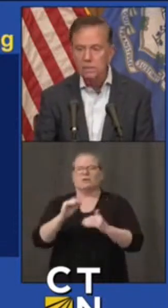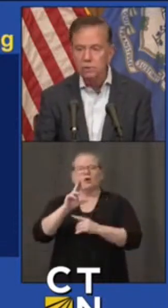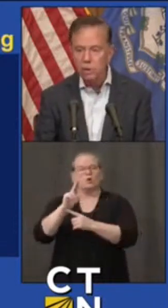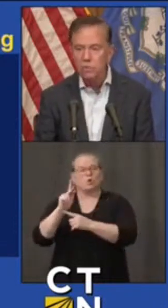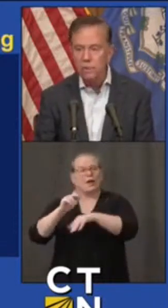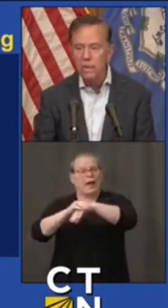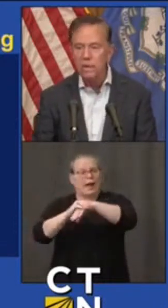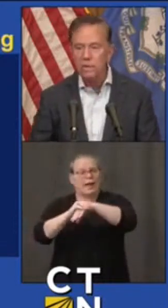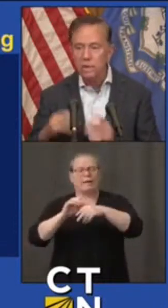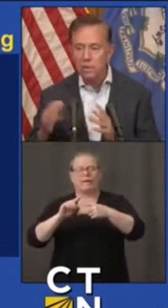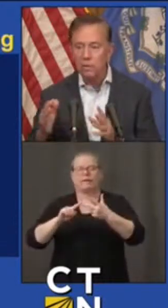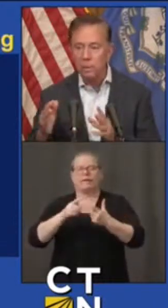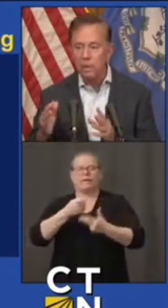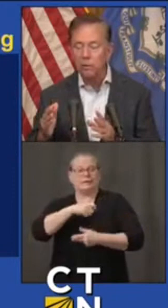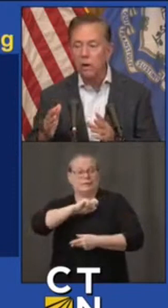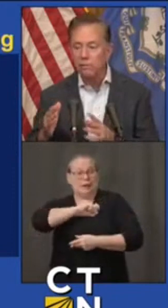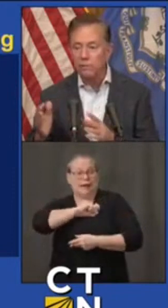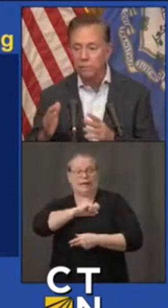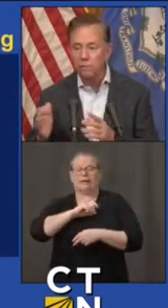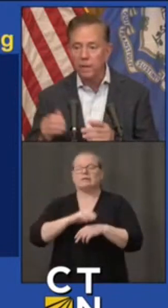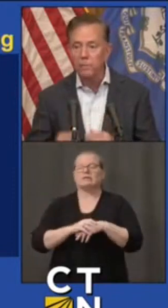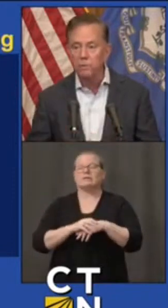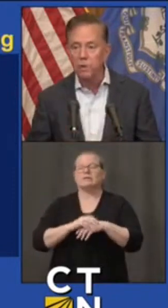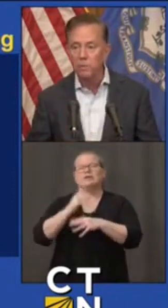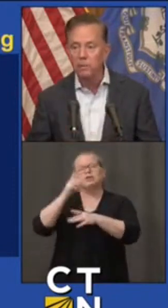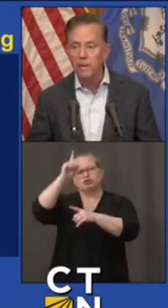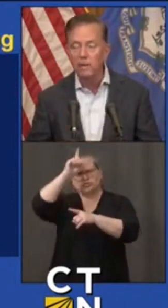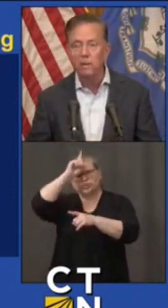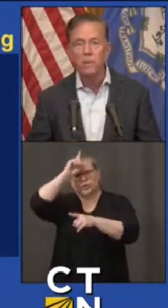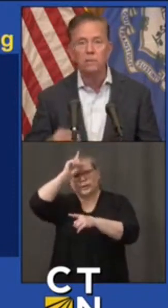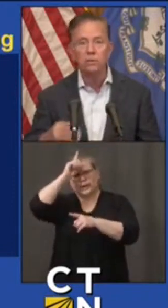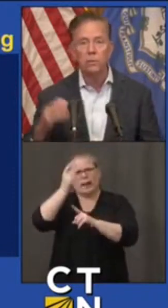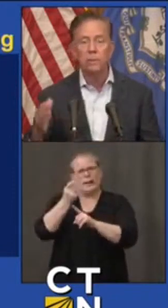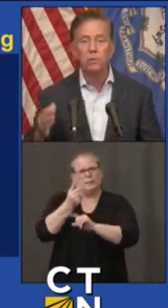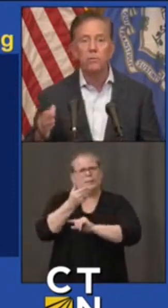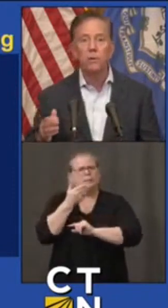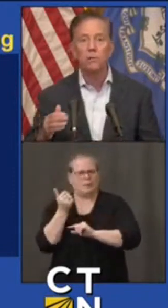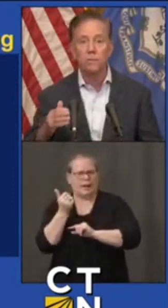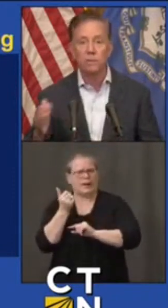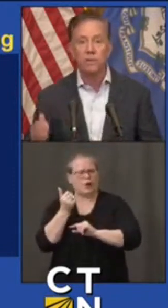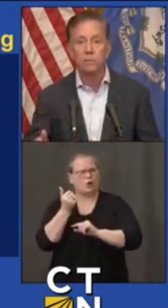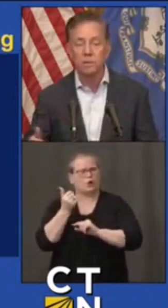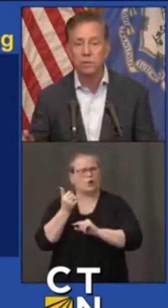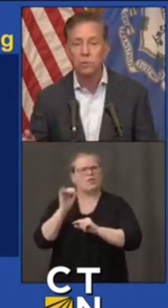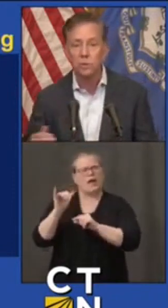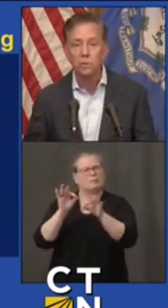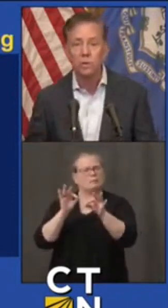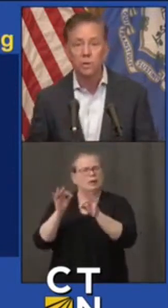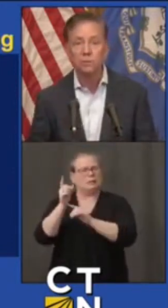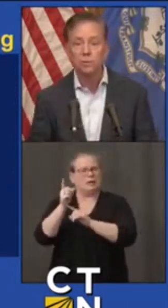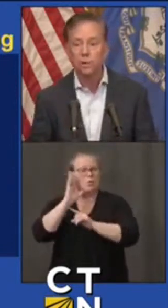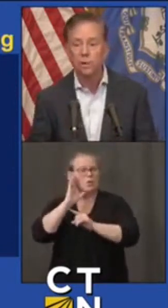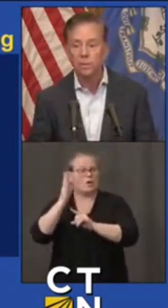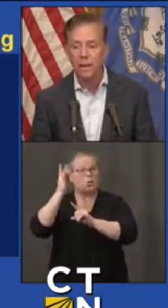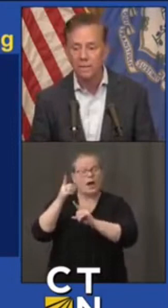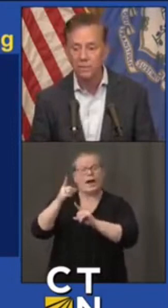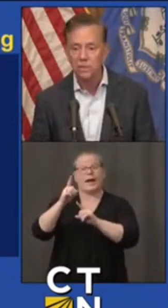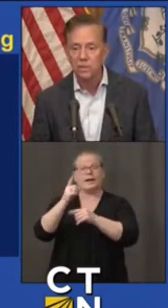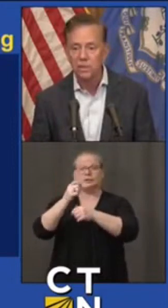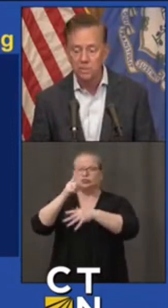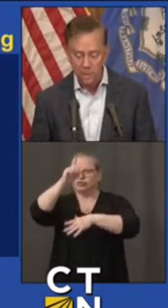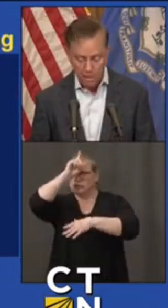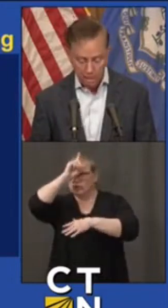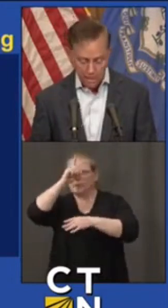and Germany a little better off, and we'll be able to talk about that in a minute. Germany a little better off because they are much stricter when it comes to wearing the